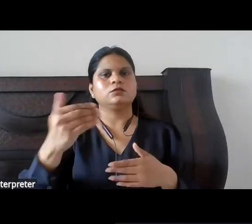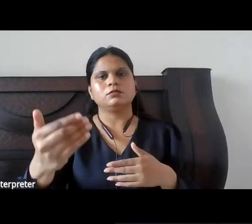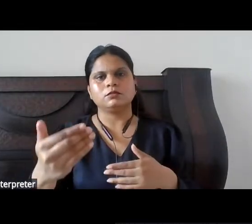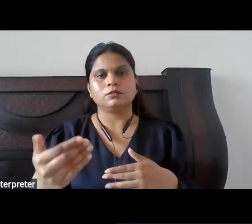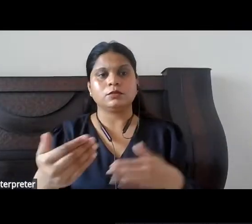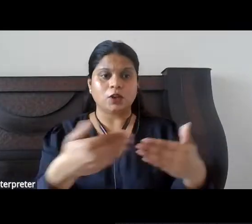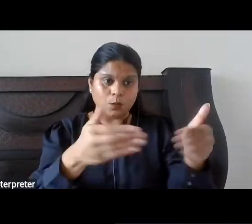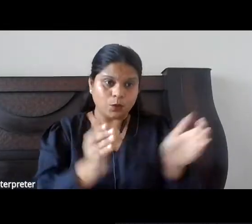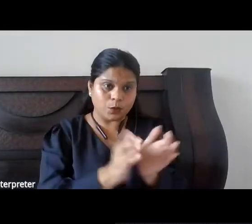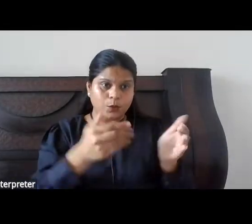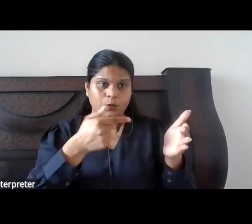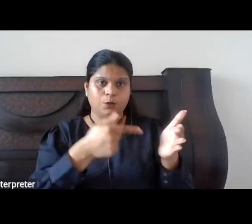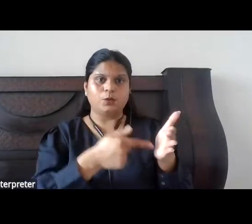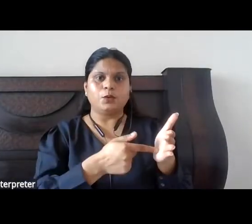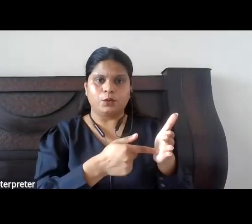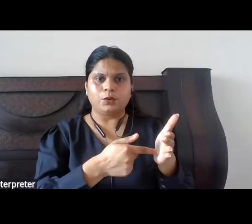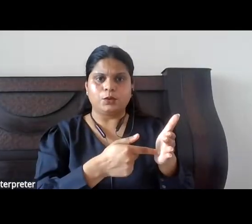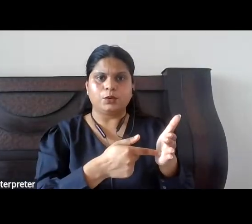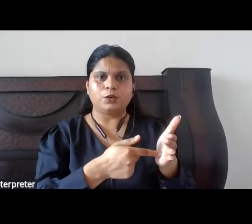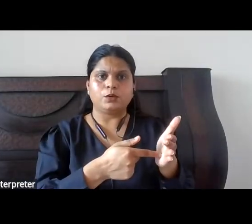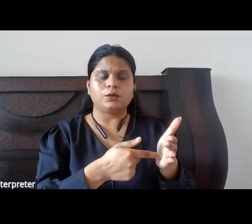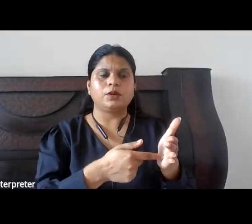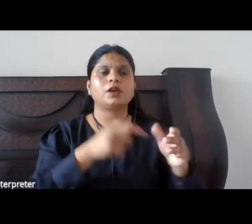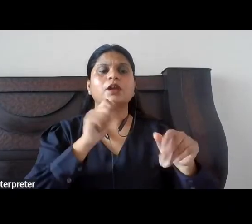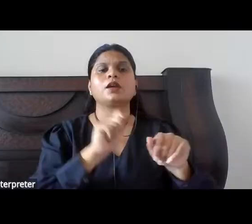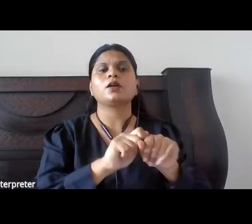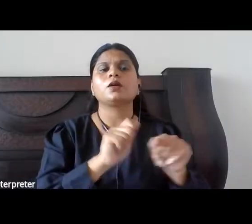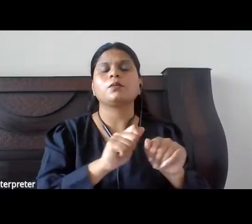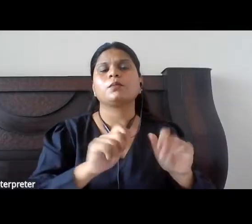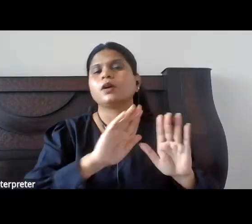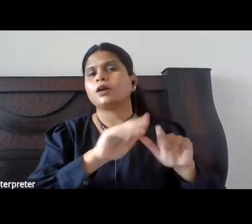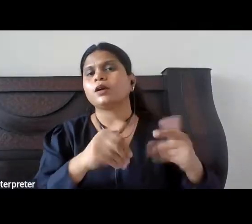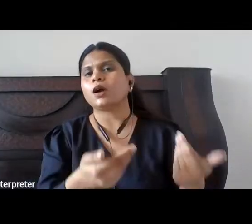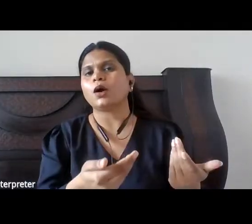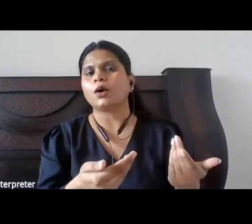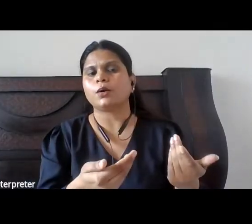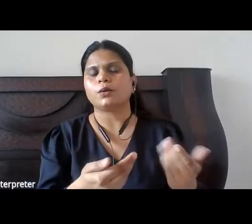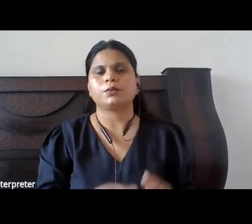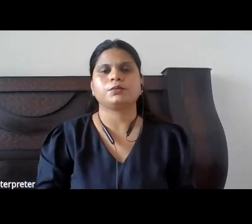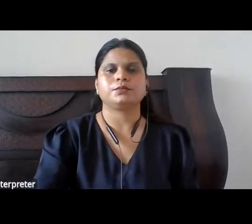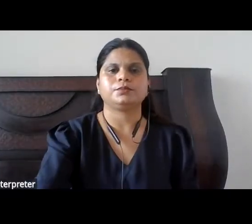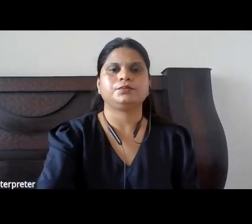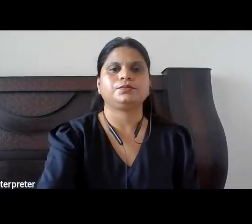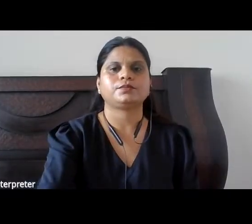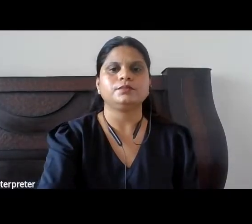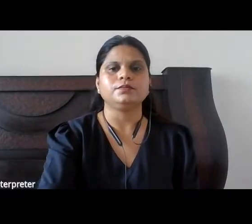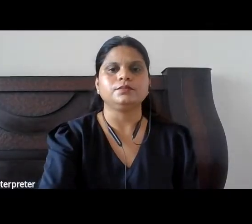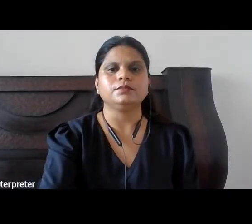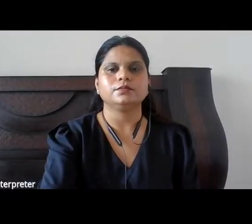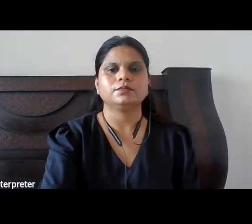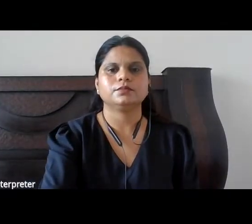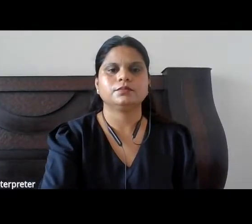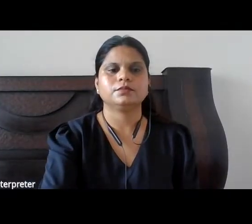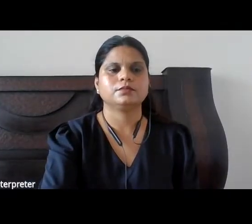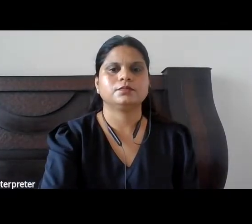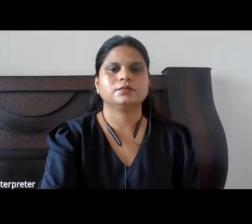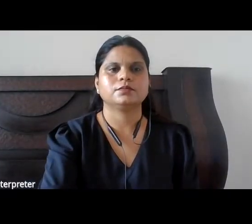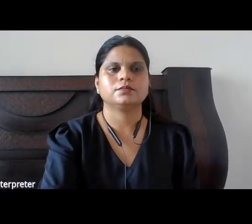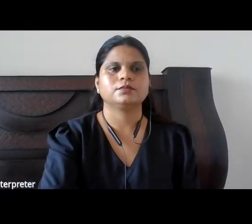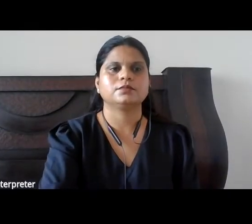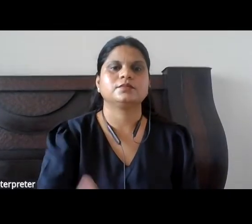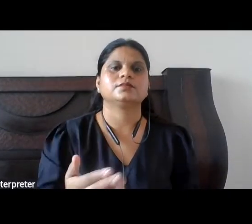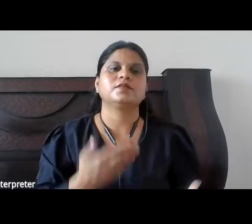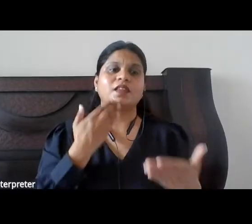Uh, working productively together. Yeah. Yeah, thanks,